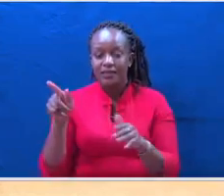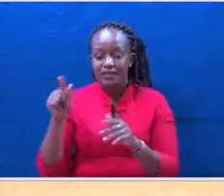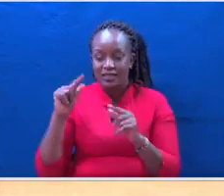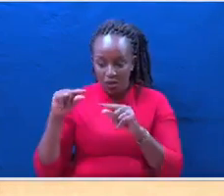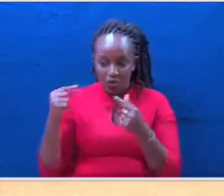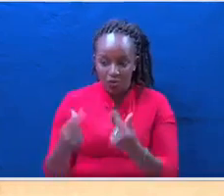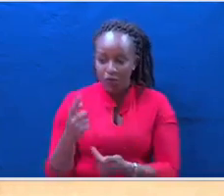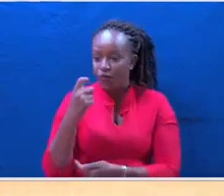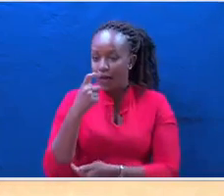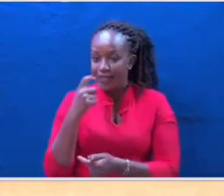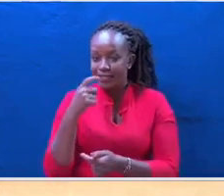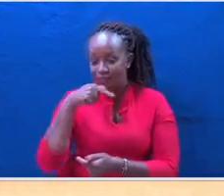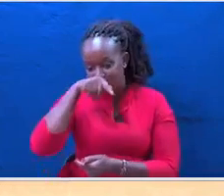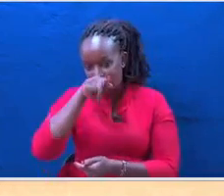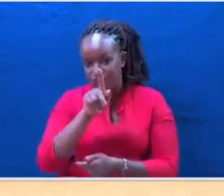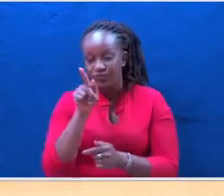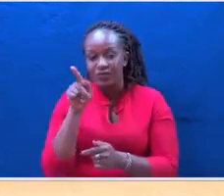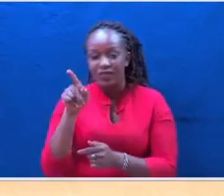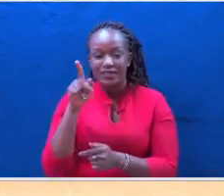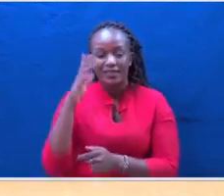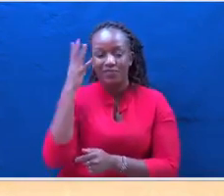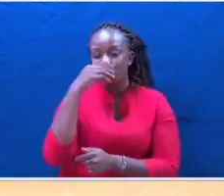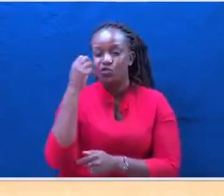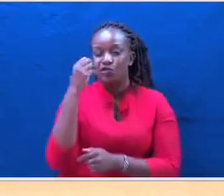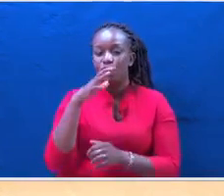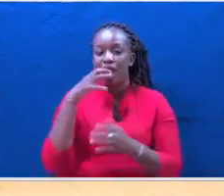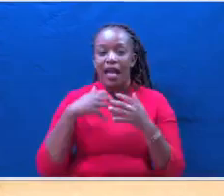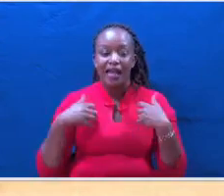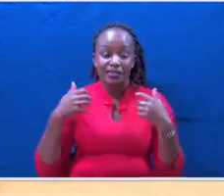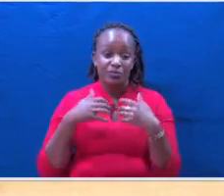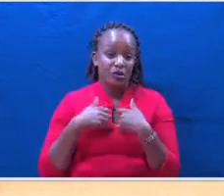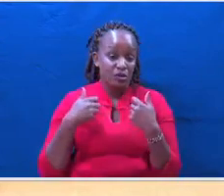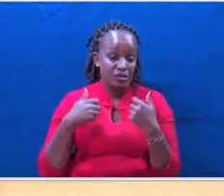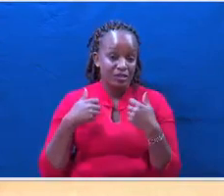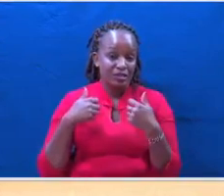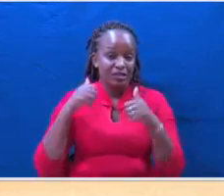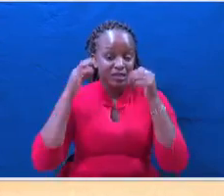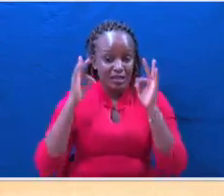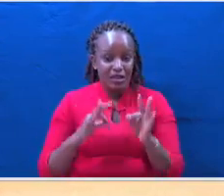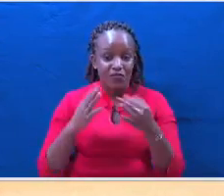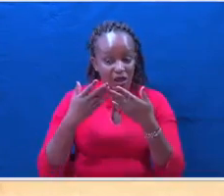such beautiful, charismatic, prehistoric looking animals that if we lose,